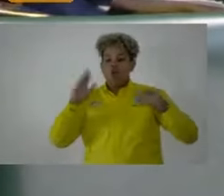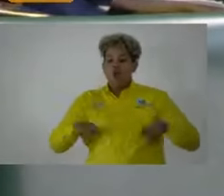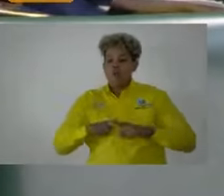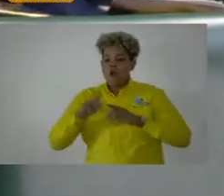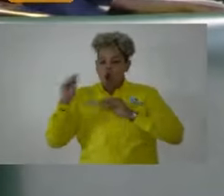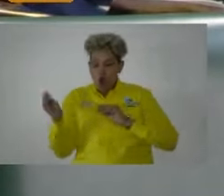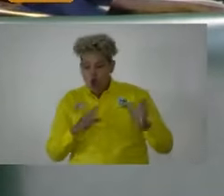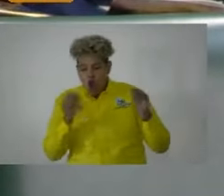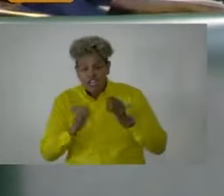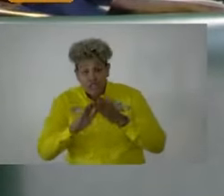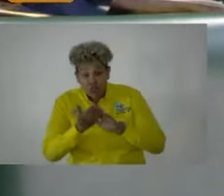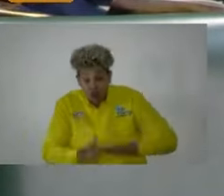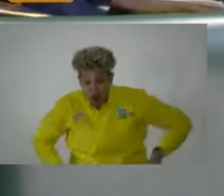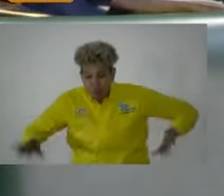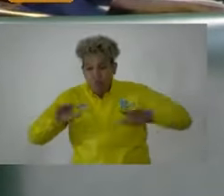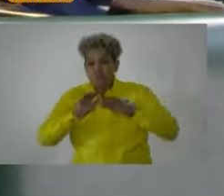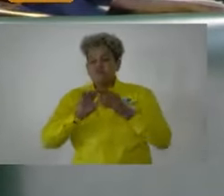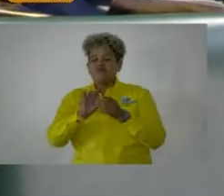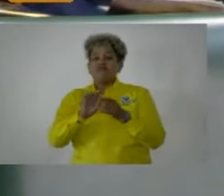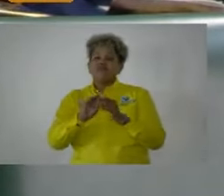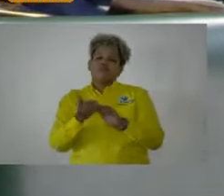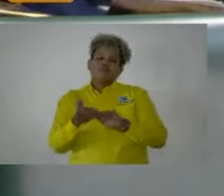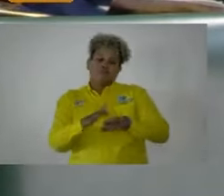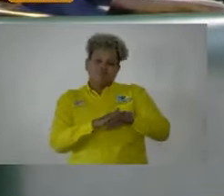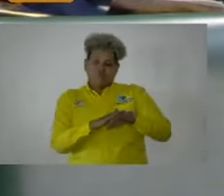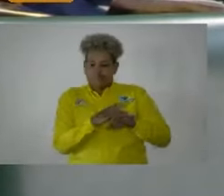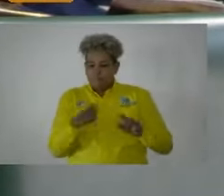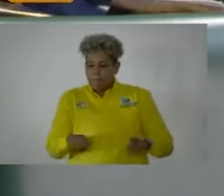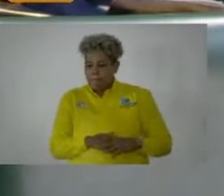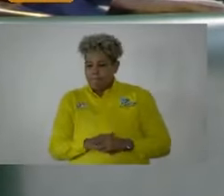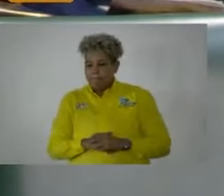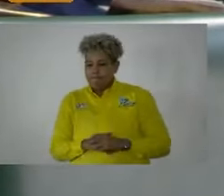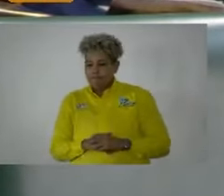organized communities to our citizens.